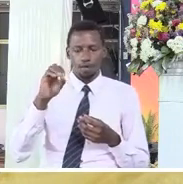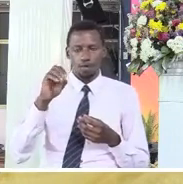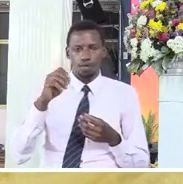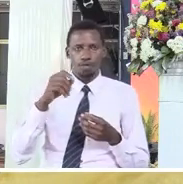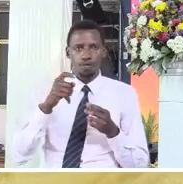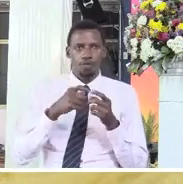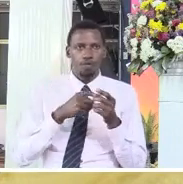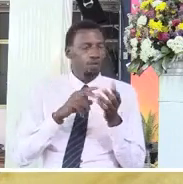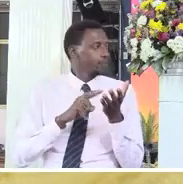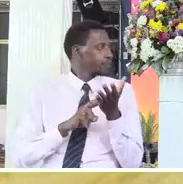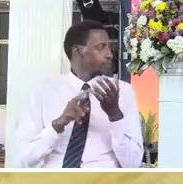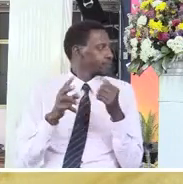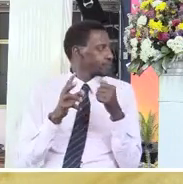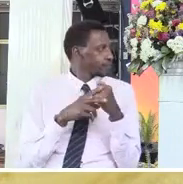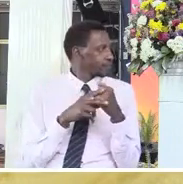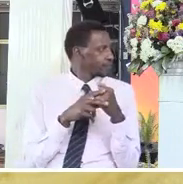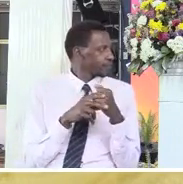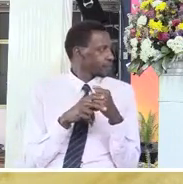okay,